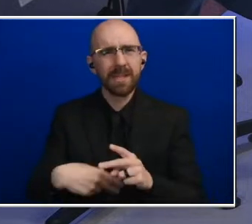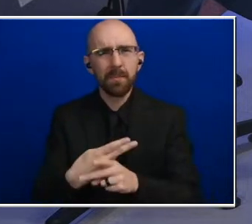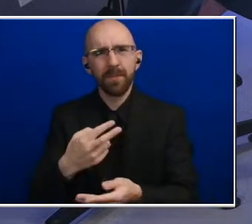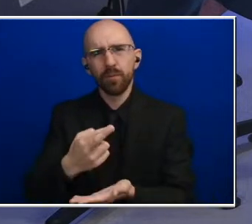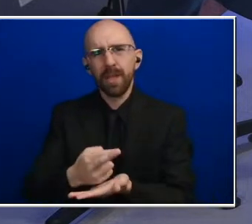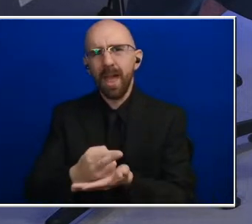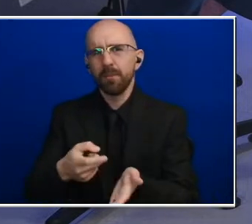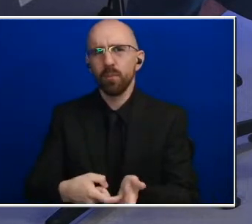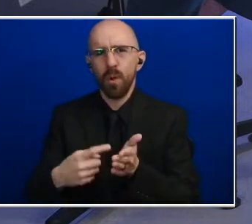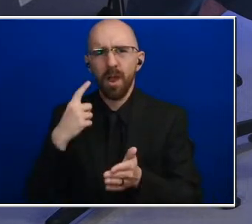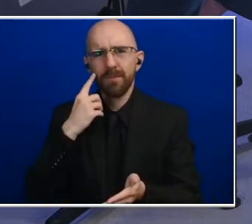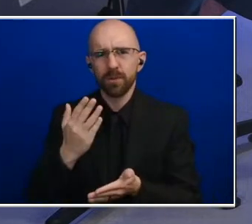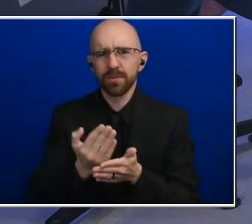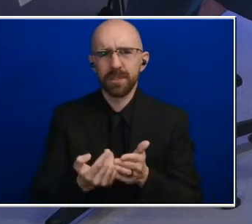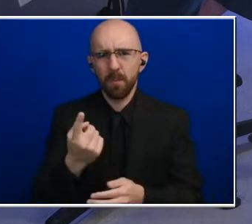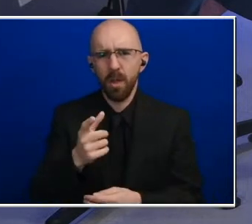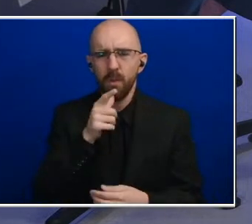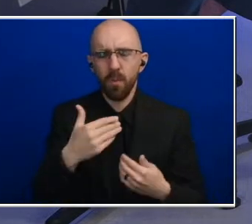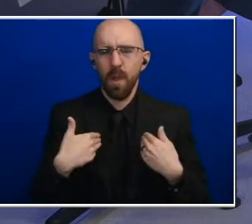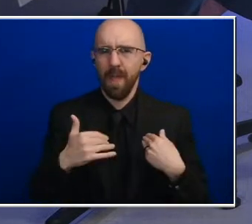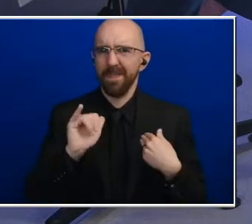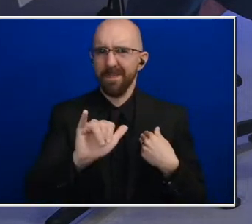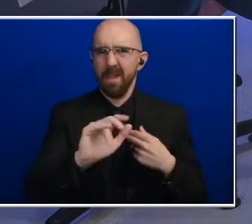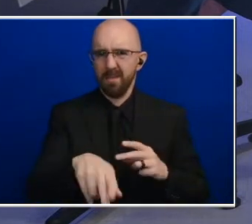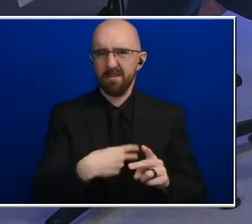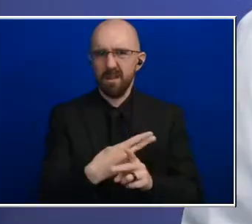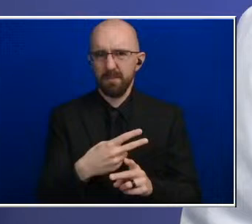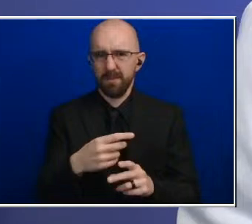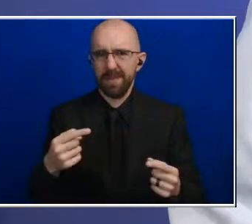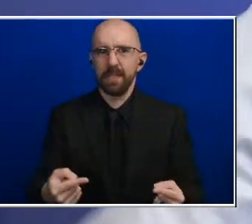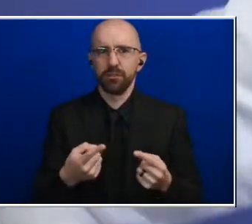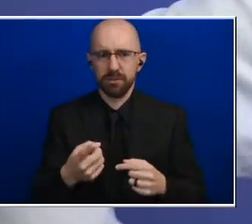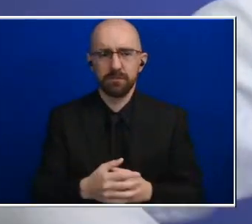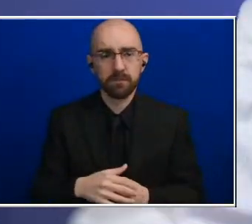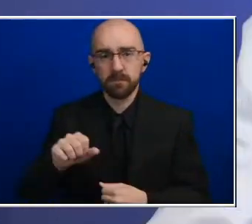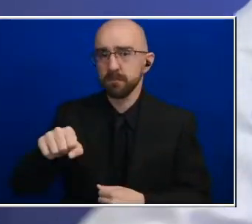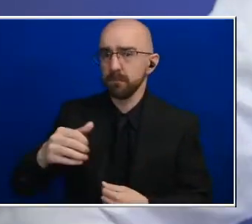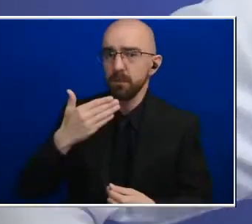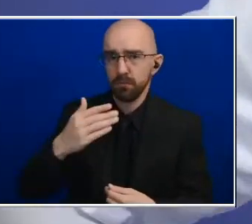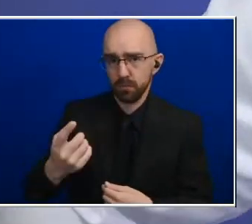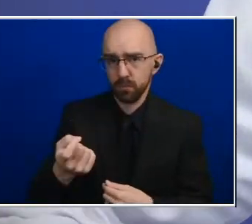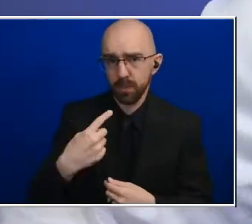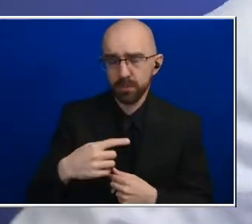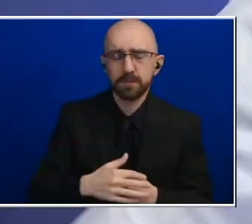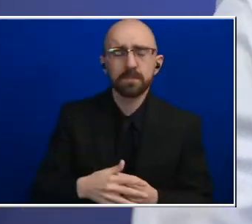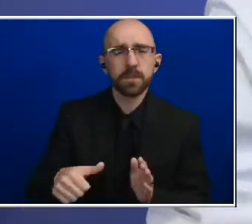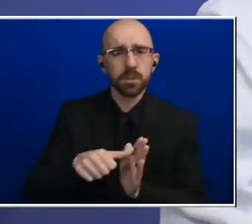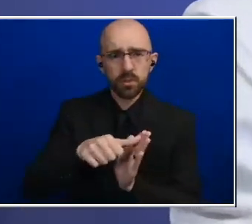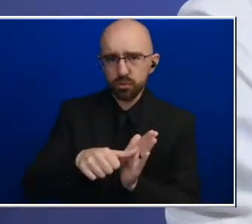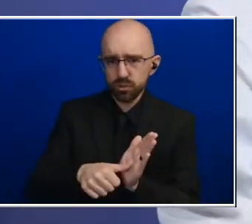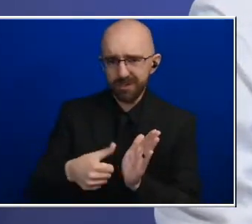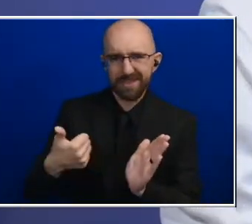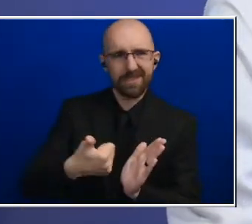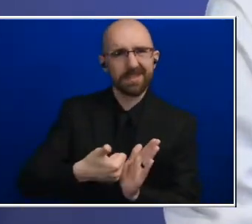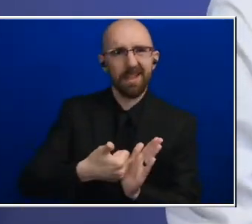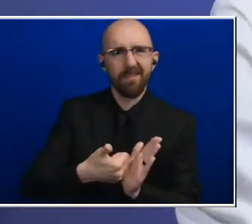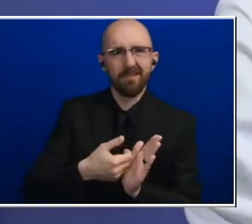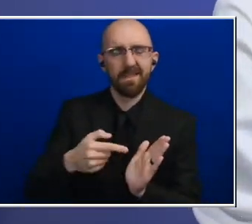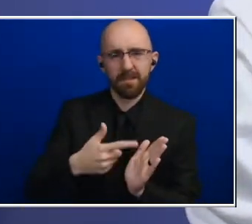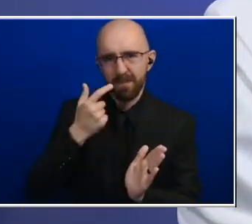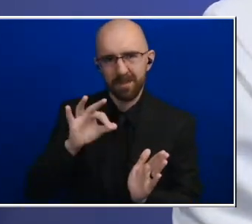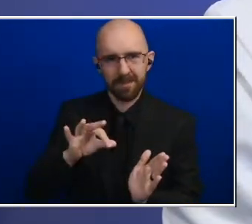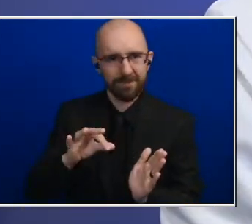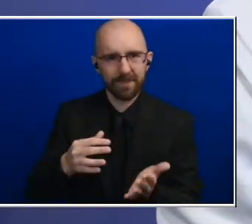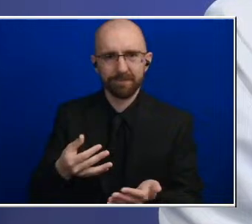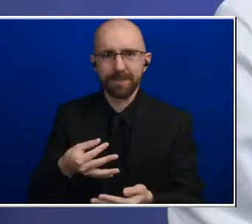someone that had the type of injury Mayor Skoo does? Yeah, that's a good question. So the surgical part itself, because of our techniques and the